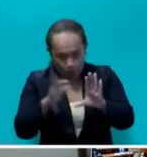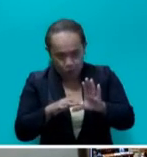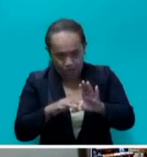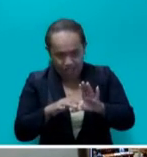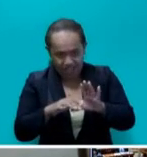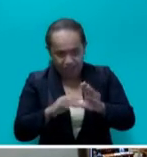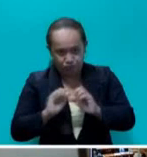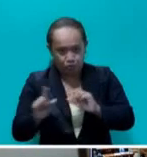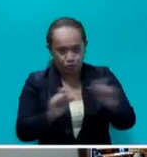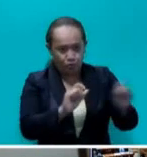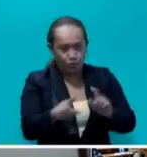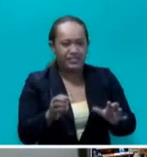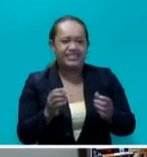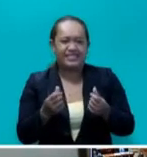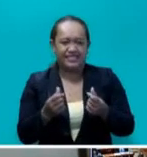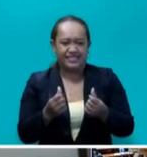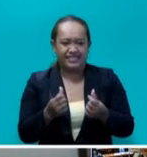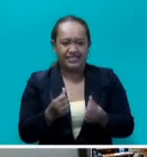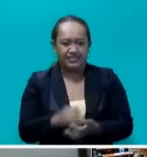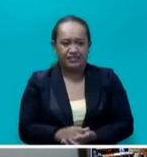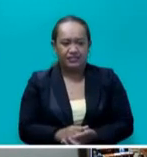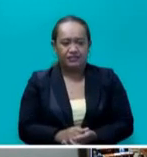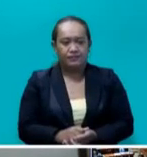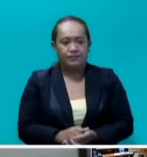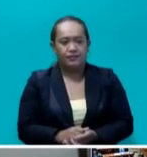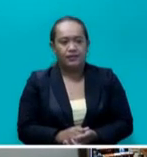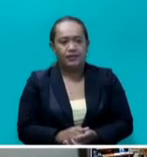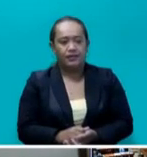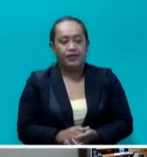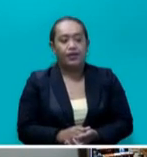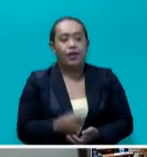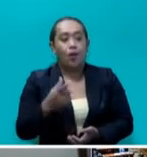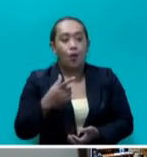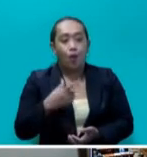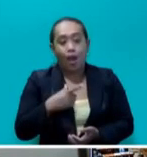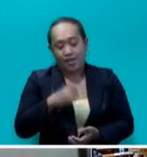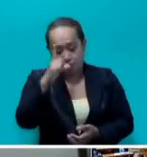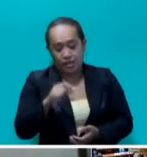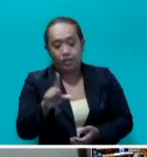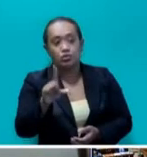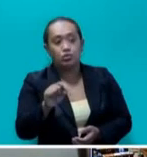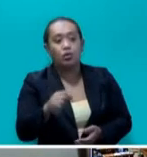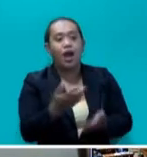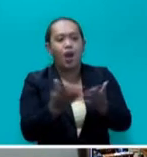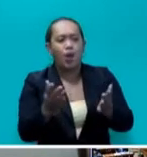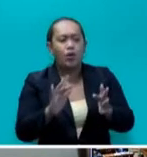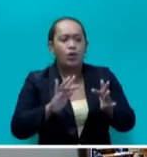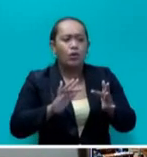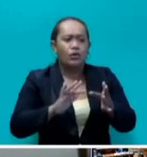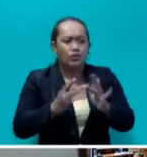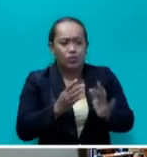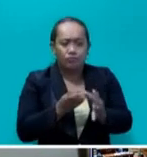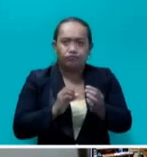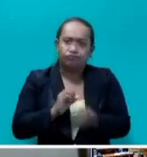part of business modernization and automation of processes, this allows FRCS to serve documents by electronic means to importers,